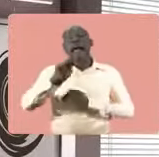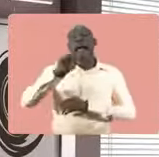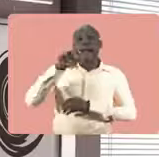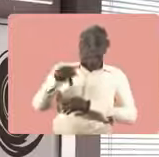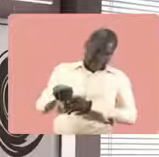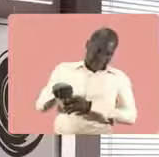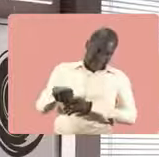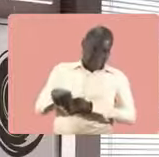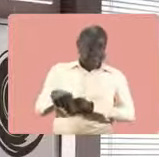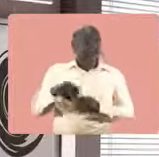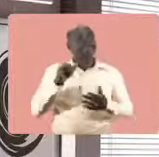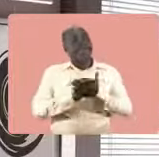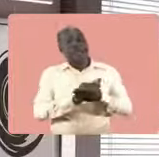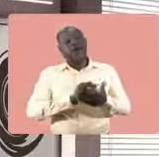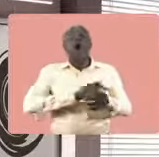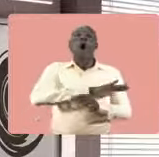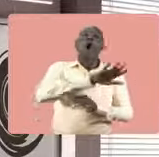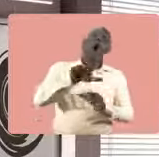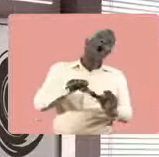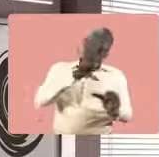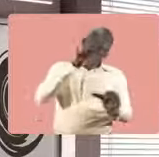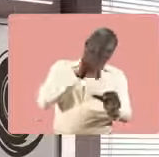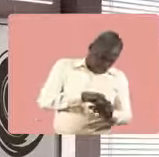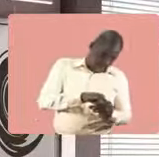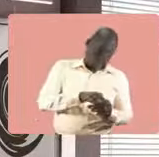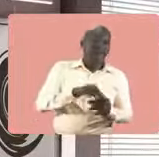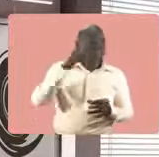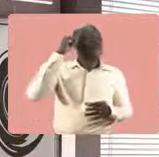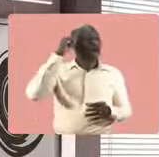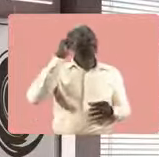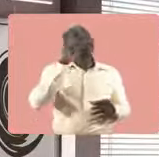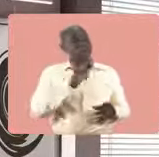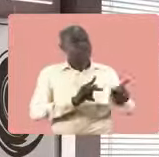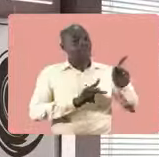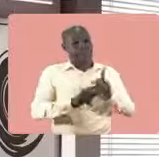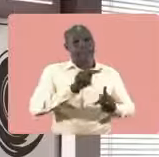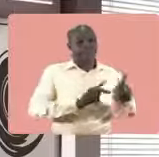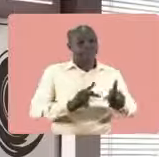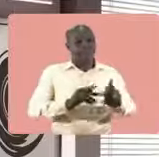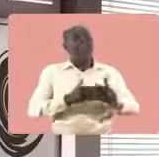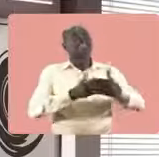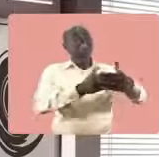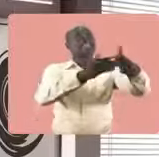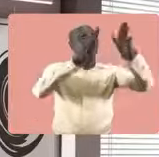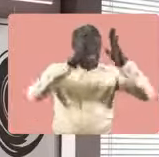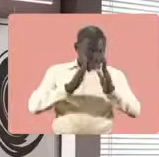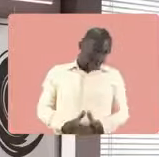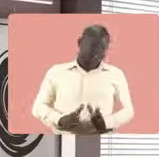ana ebinom agina ho se aba aye beto no yan to ma omo na omo meye omai mu empanimfo